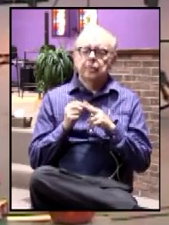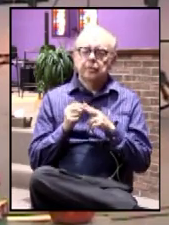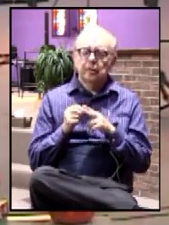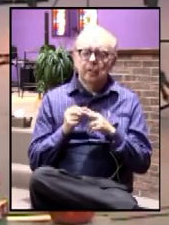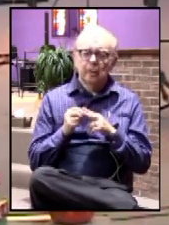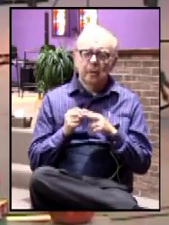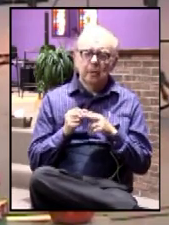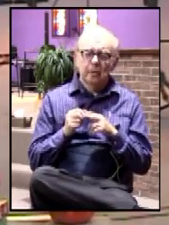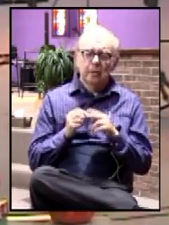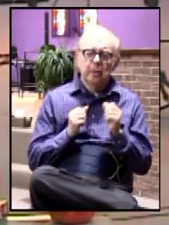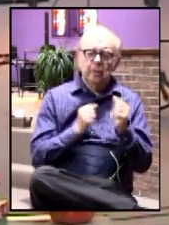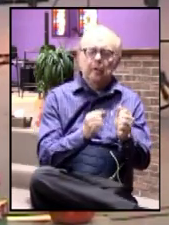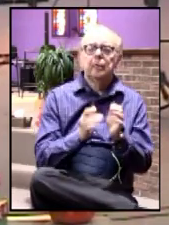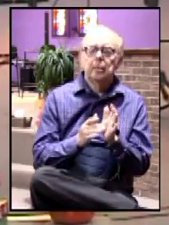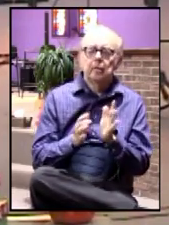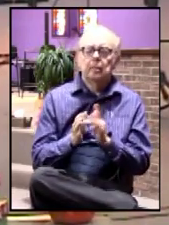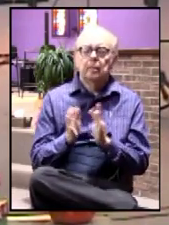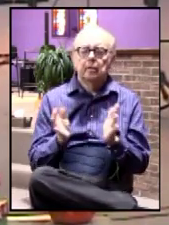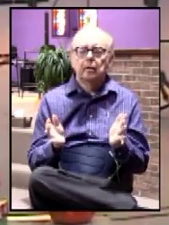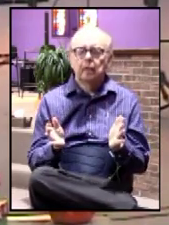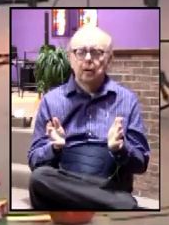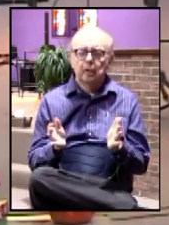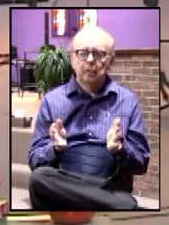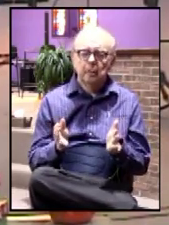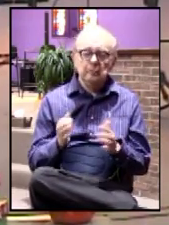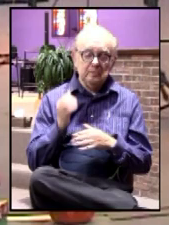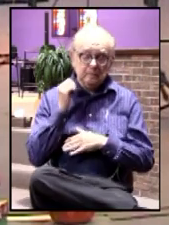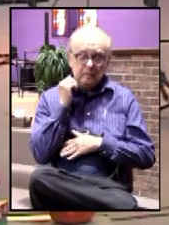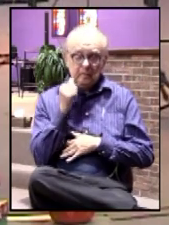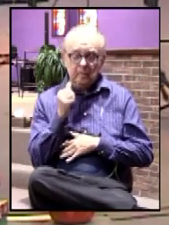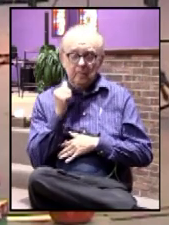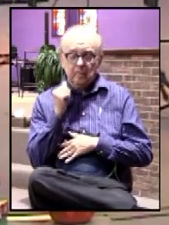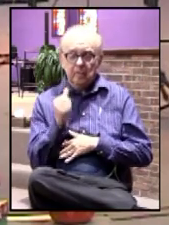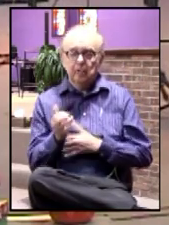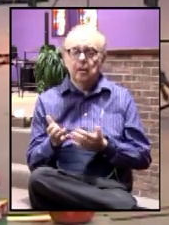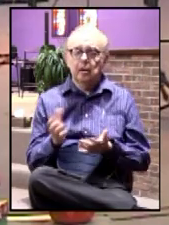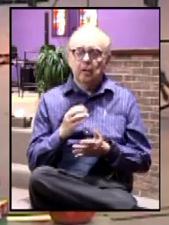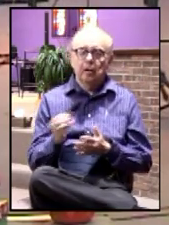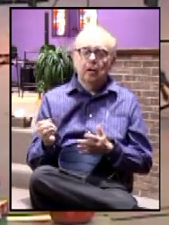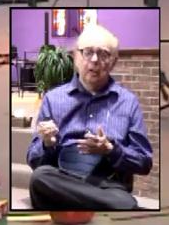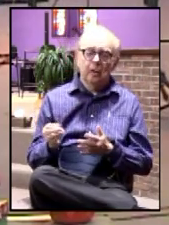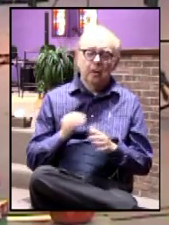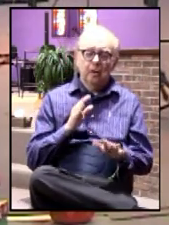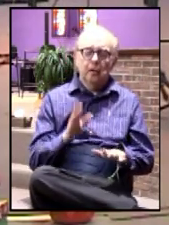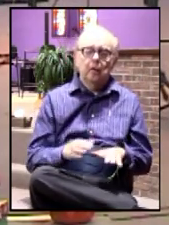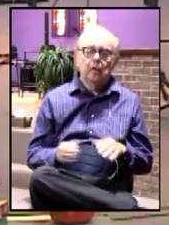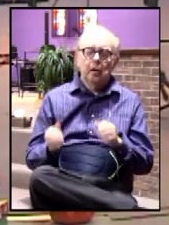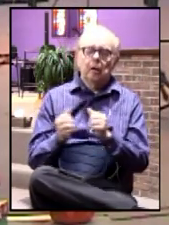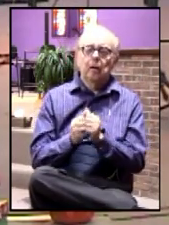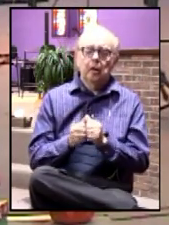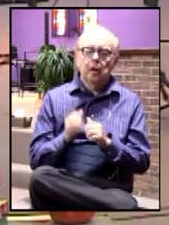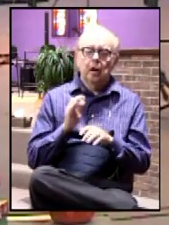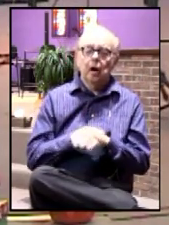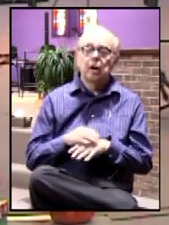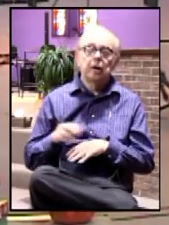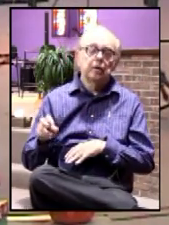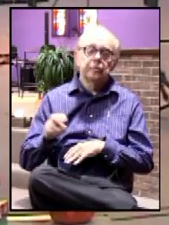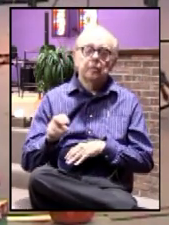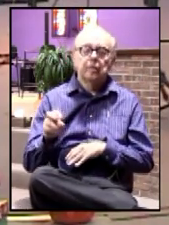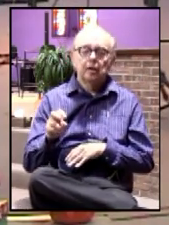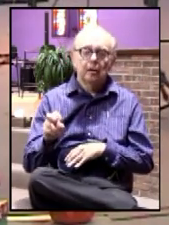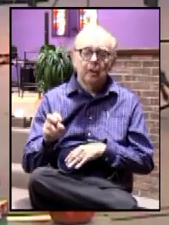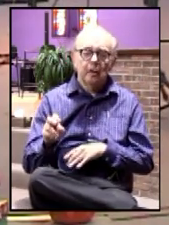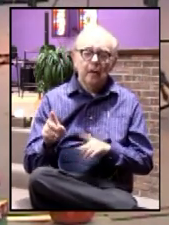choices to follow Jesus daily and to walk together on a